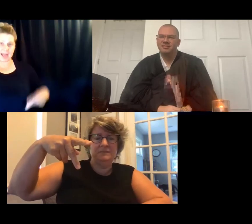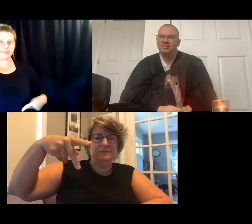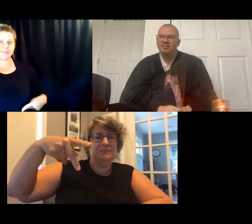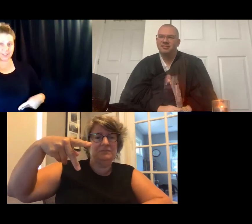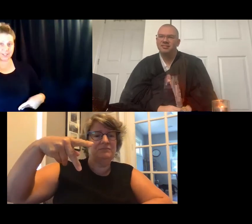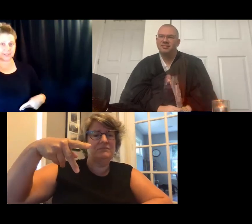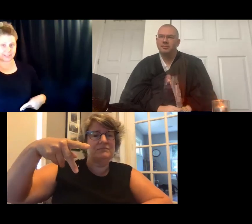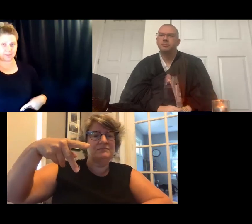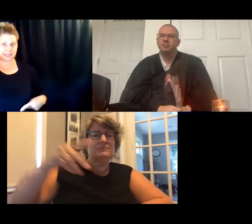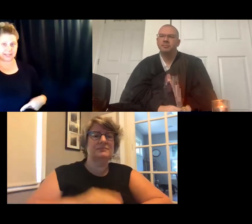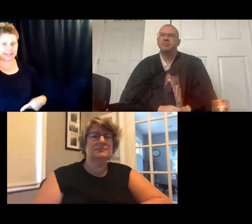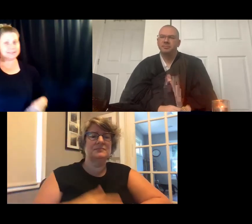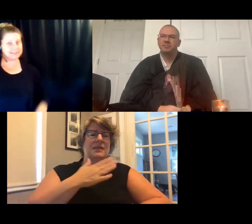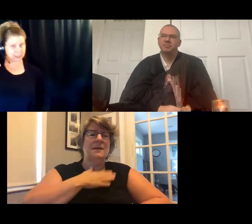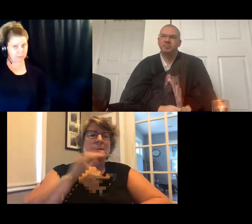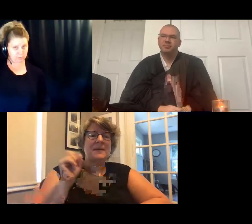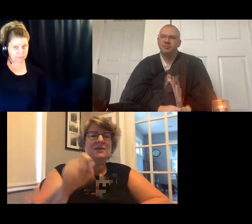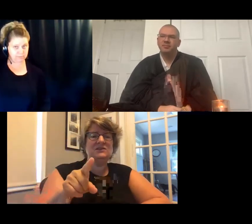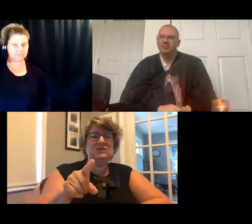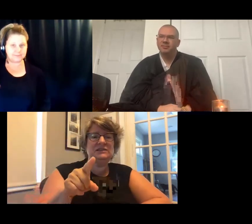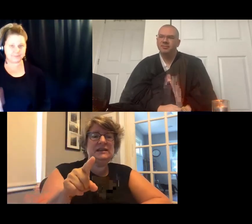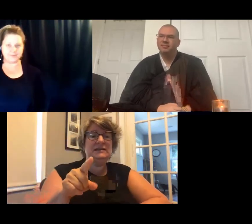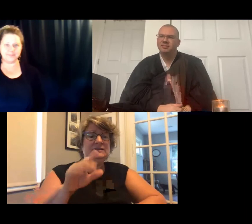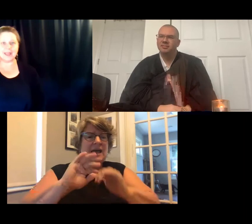I have a physical disability.